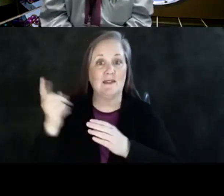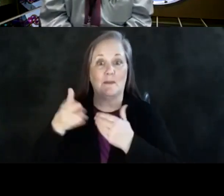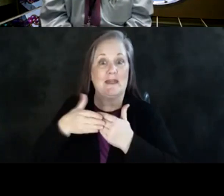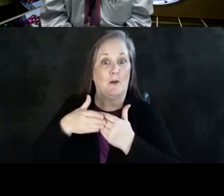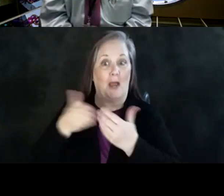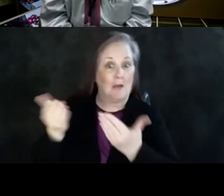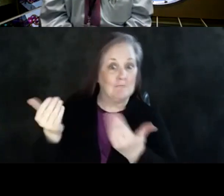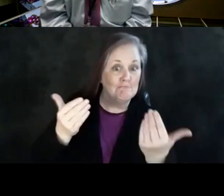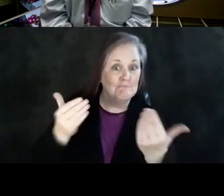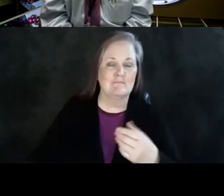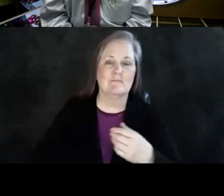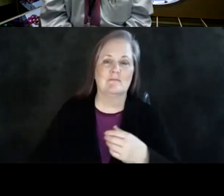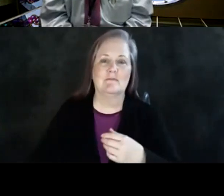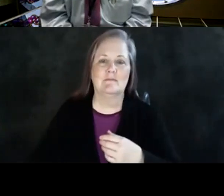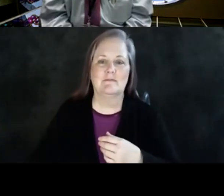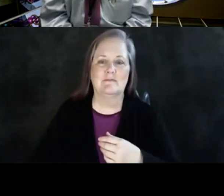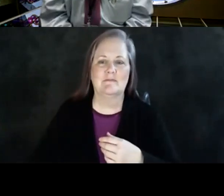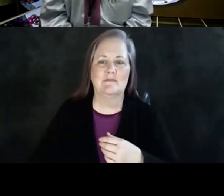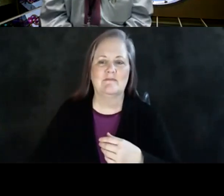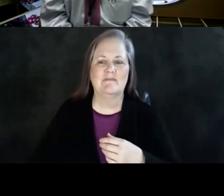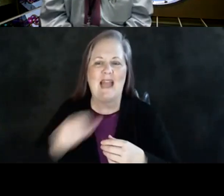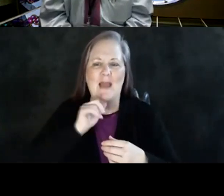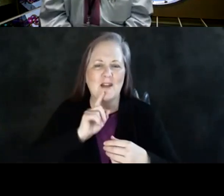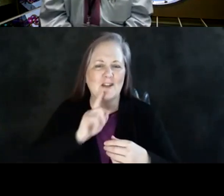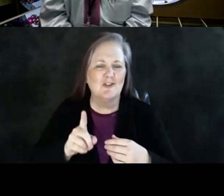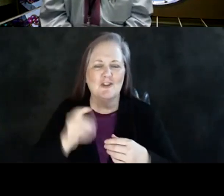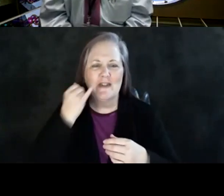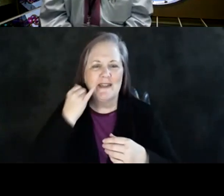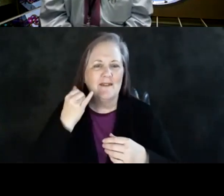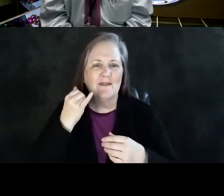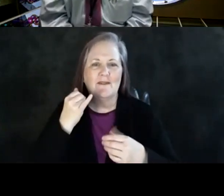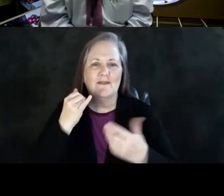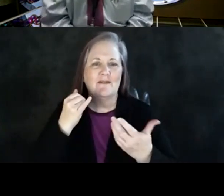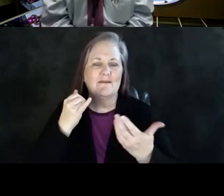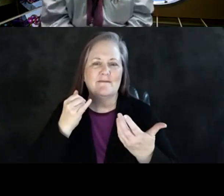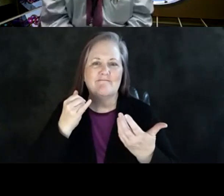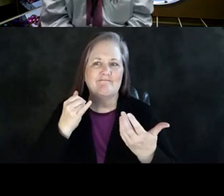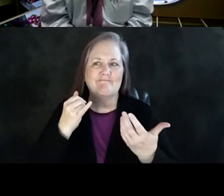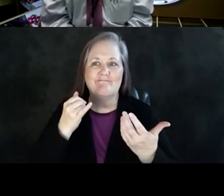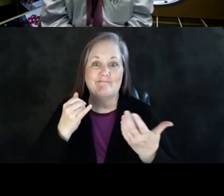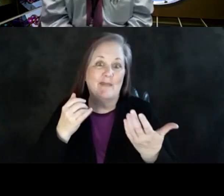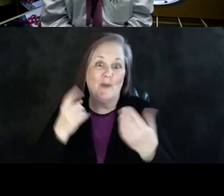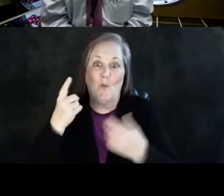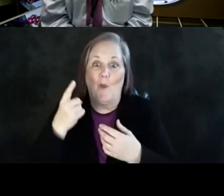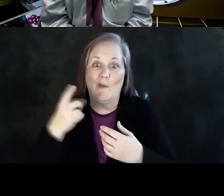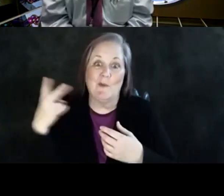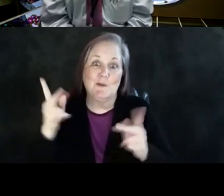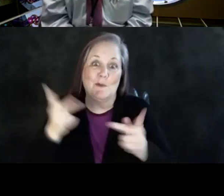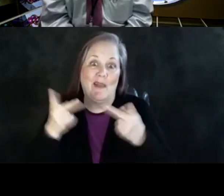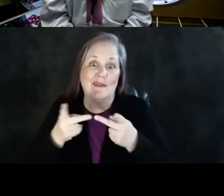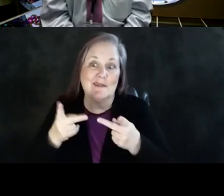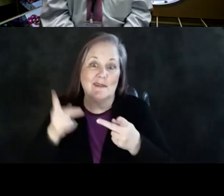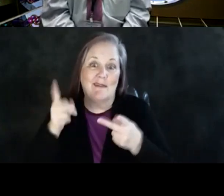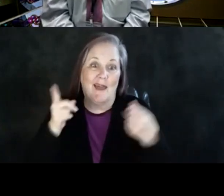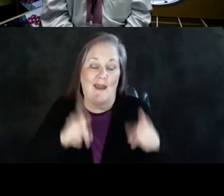I'm not sure if we would do more as we're expanding to more clinics, but right now it's just 1 or 2 sites. And so we're not,